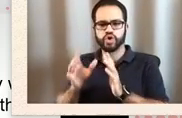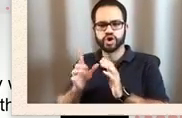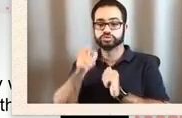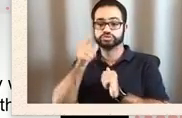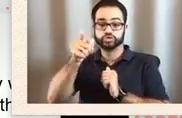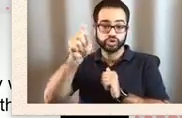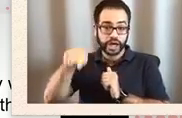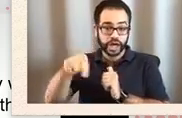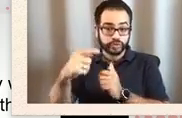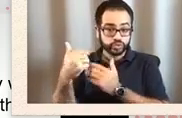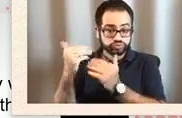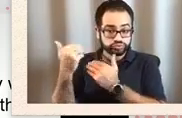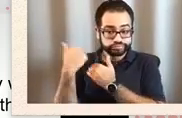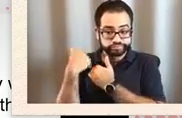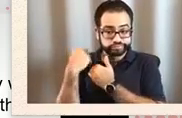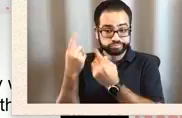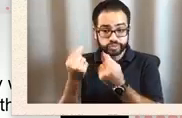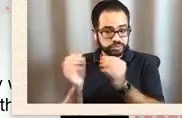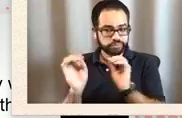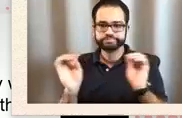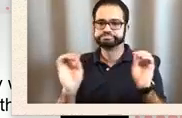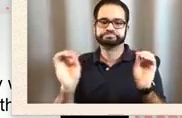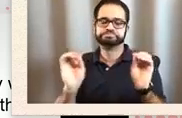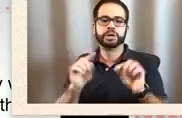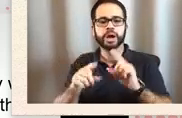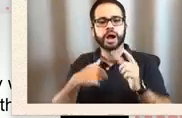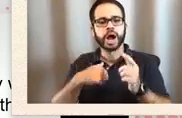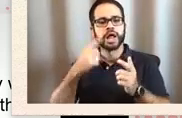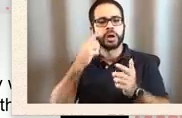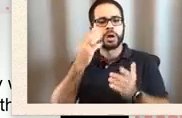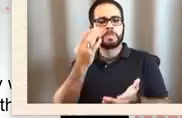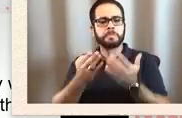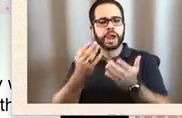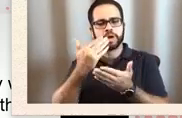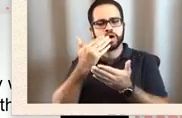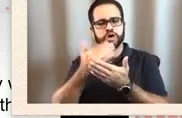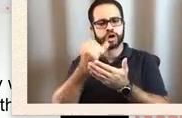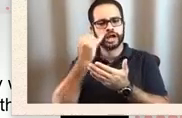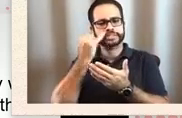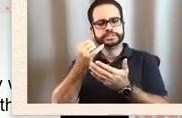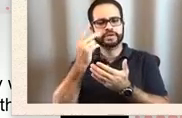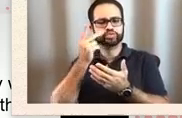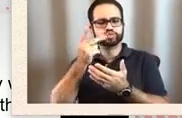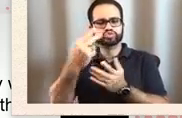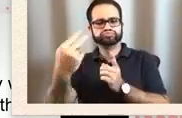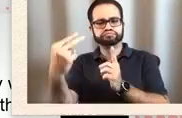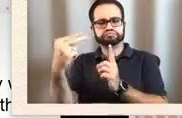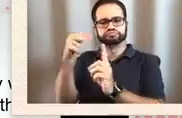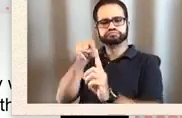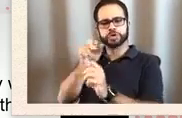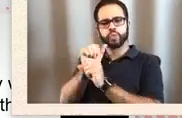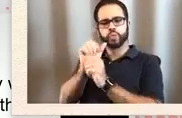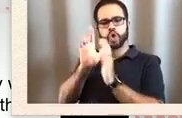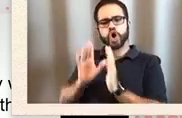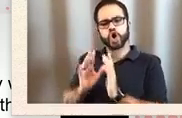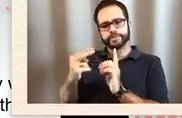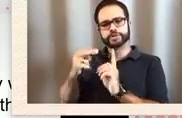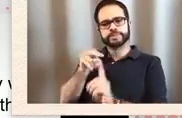do, but I thought it might be helpful for you to see it from the worker's perspective, just so you know what's